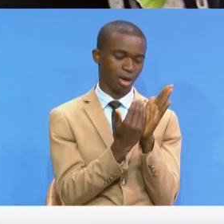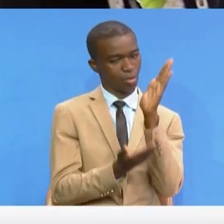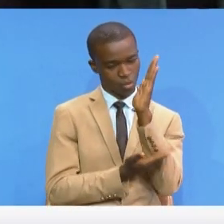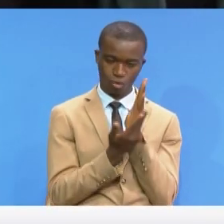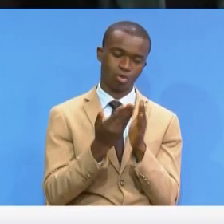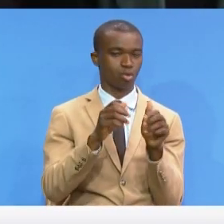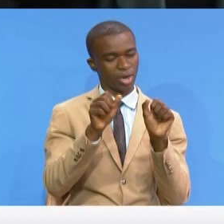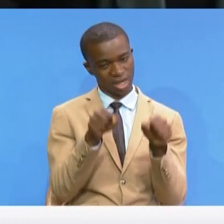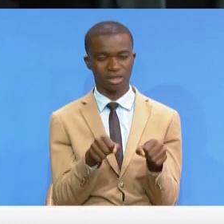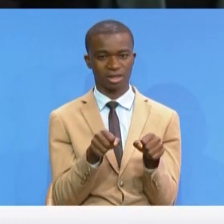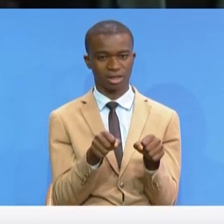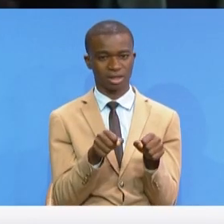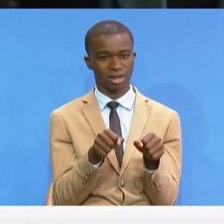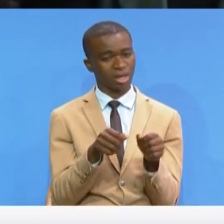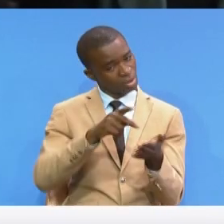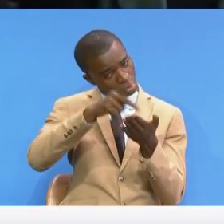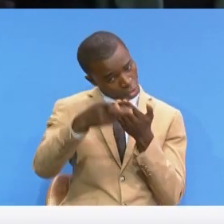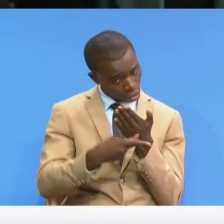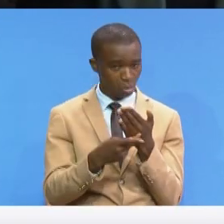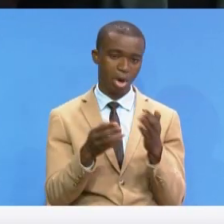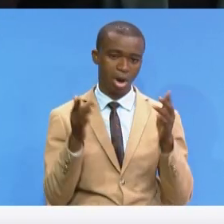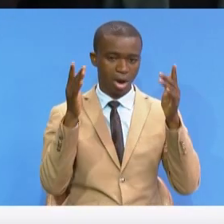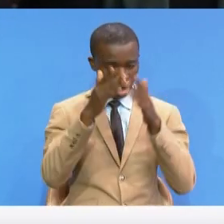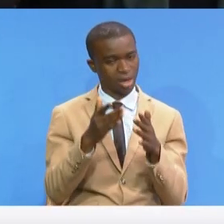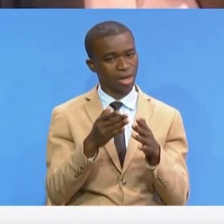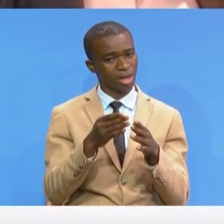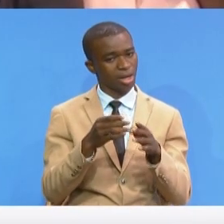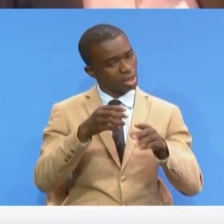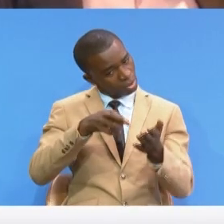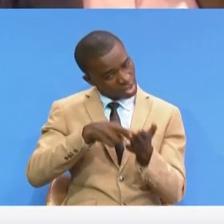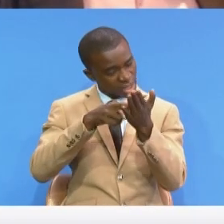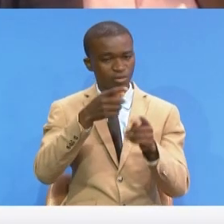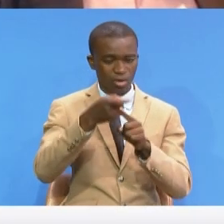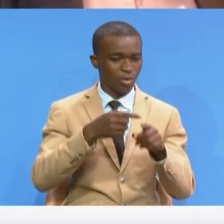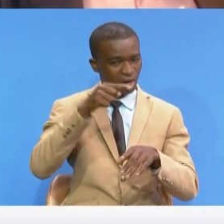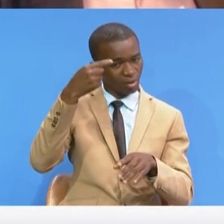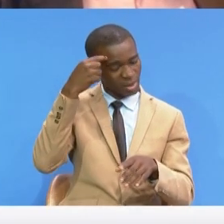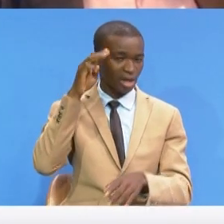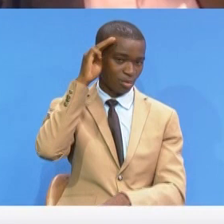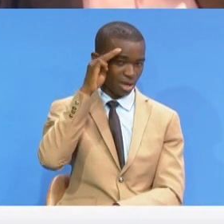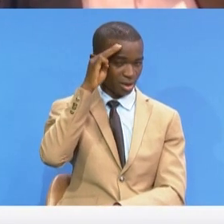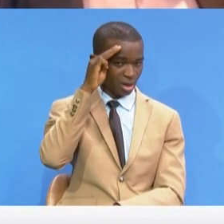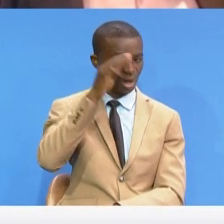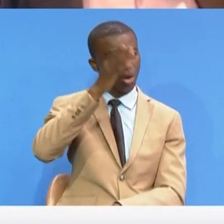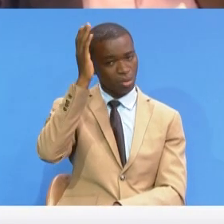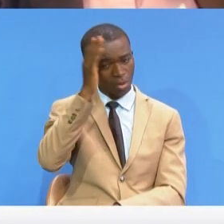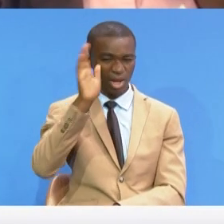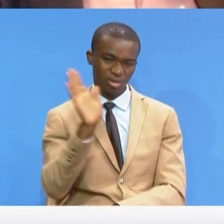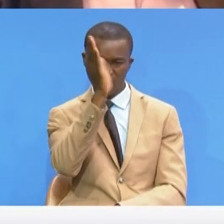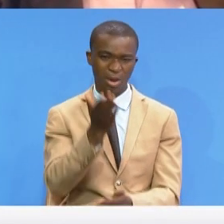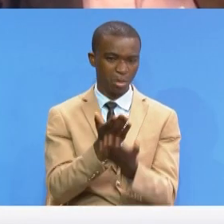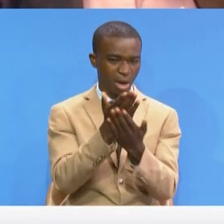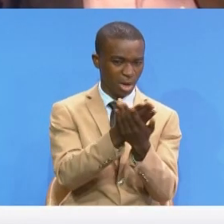track. The event brought together representatives from various government ministries who presented their submissions